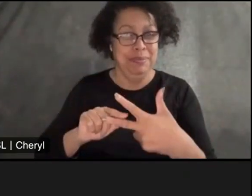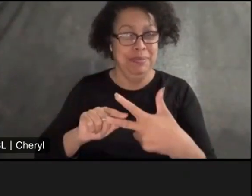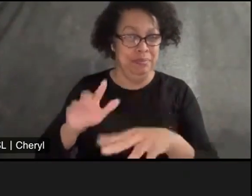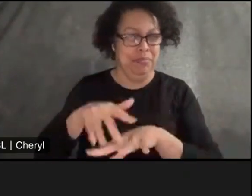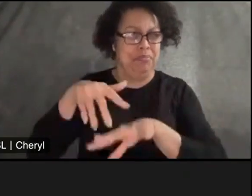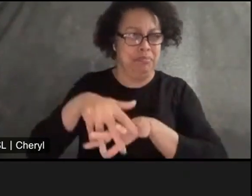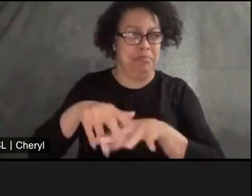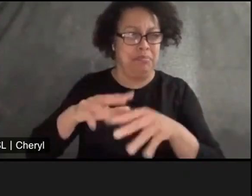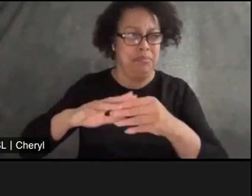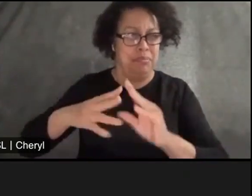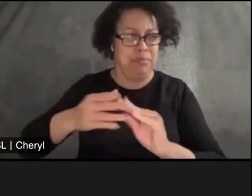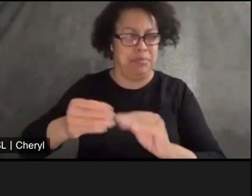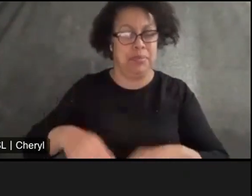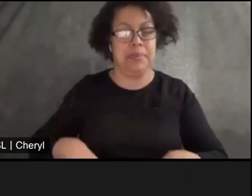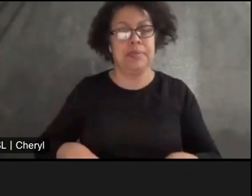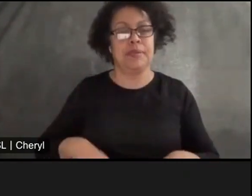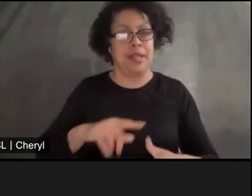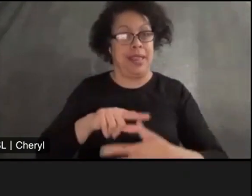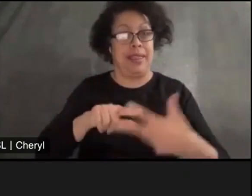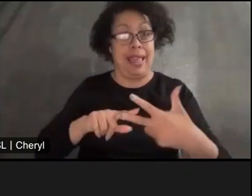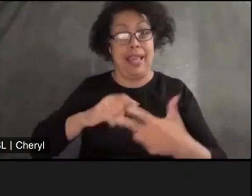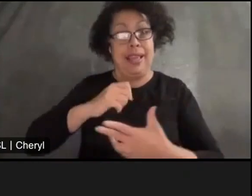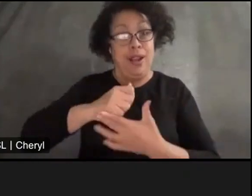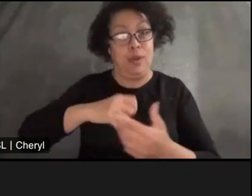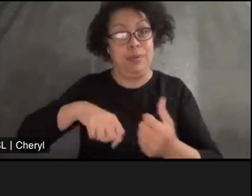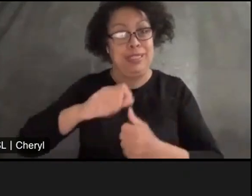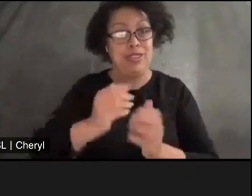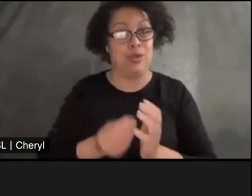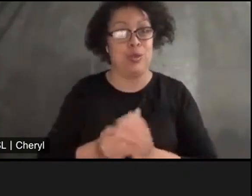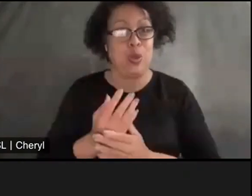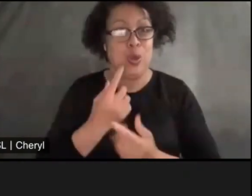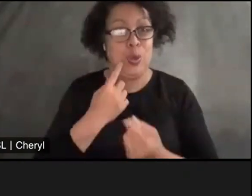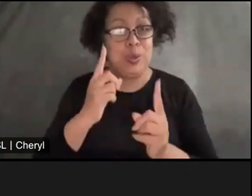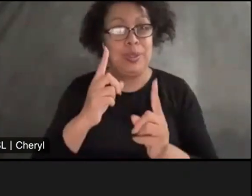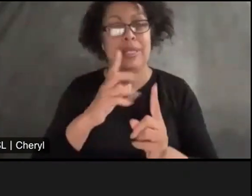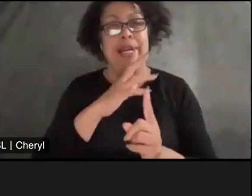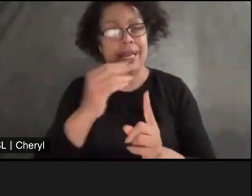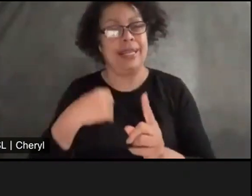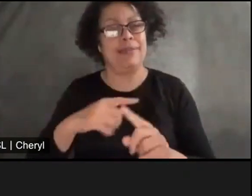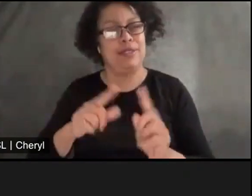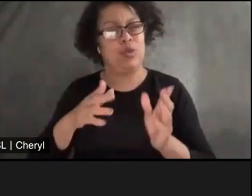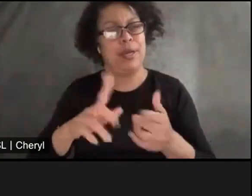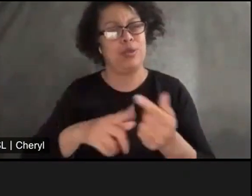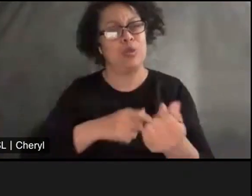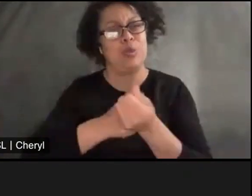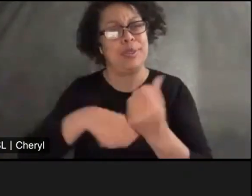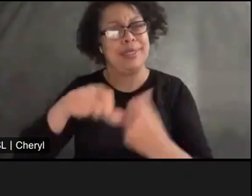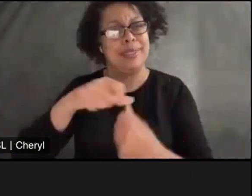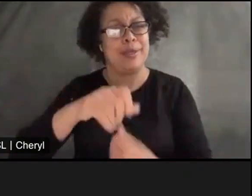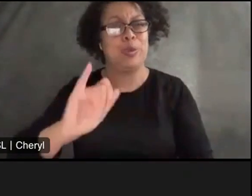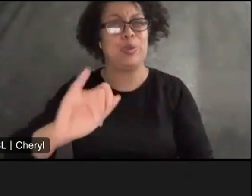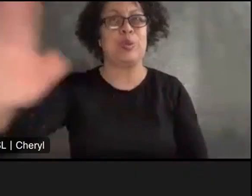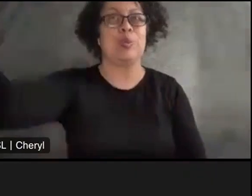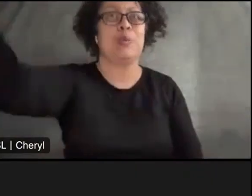help each other grow, but they also have their different ways of supporting one another. And so what